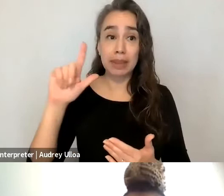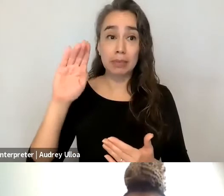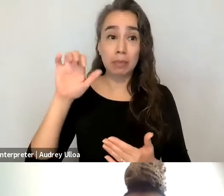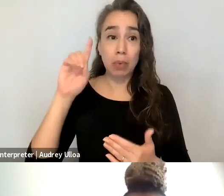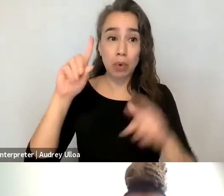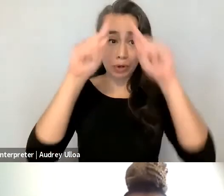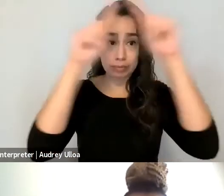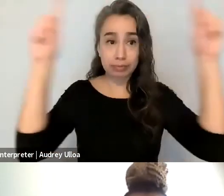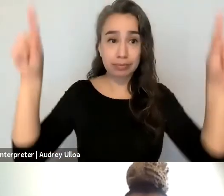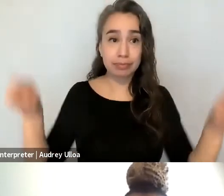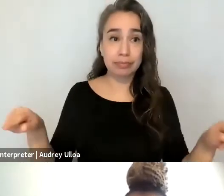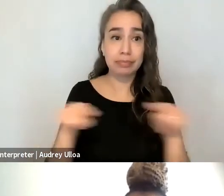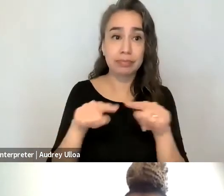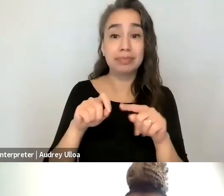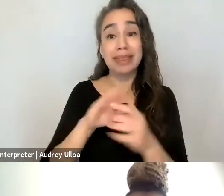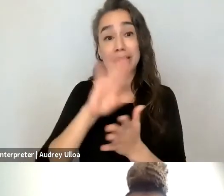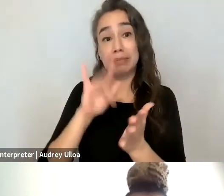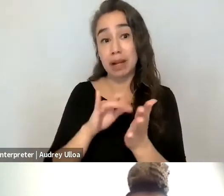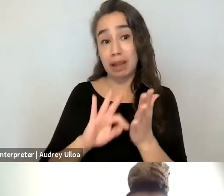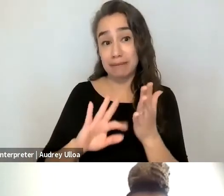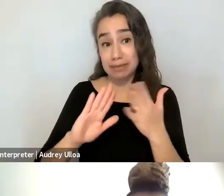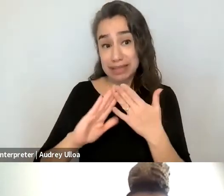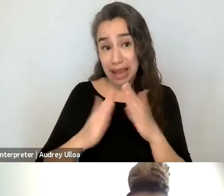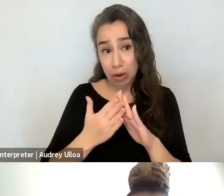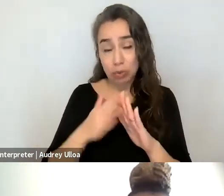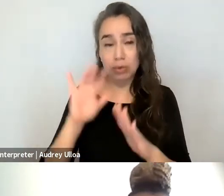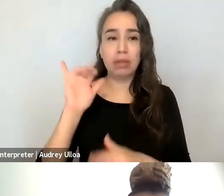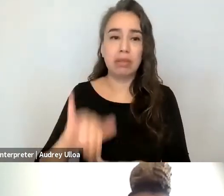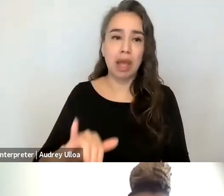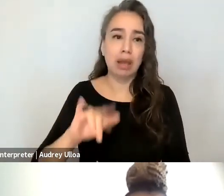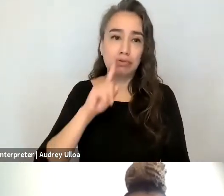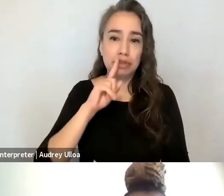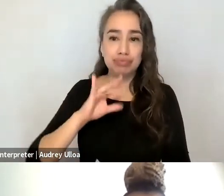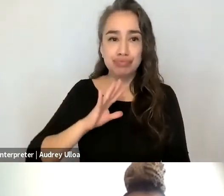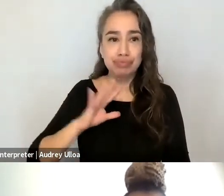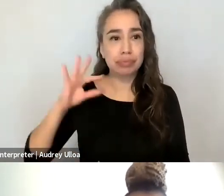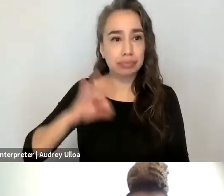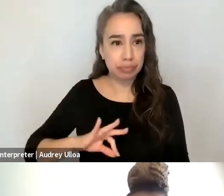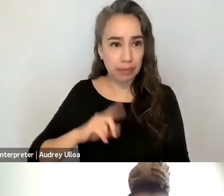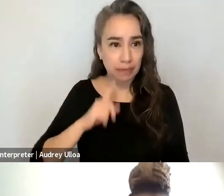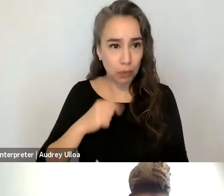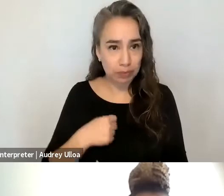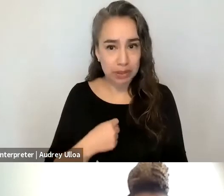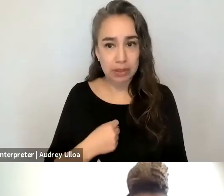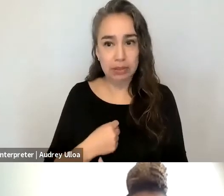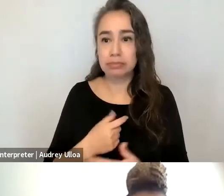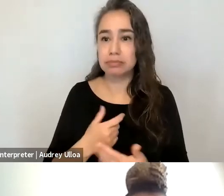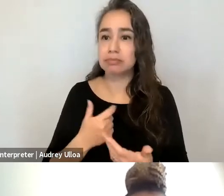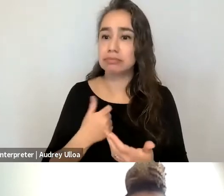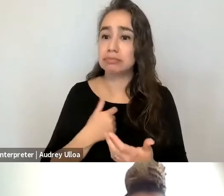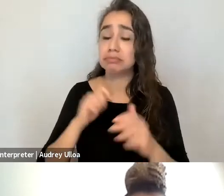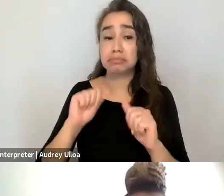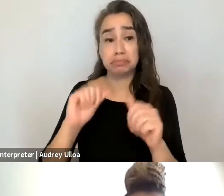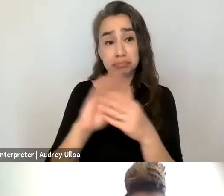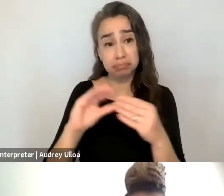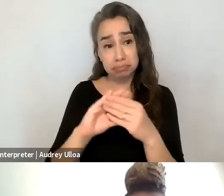in town, in the middle of town, and that proved to be helpful for me, letting people know that I could pretty much speak about